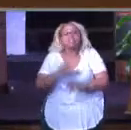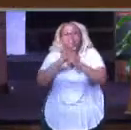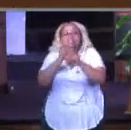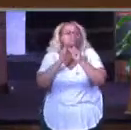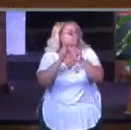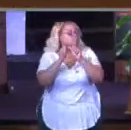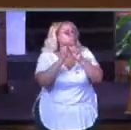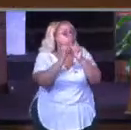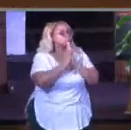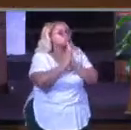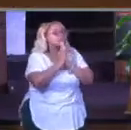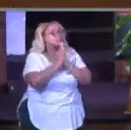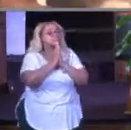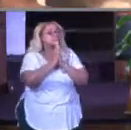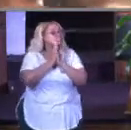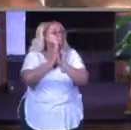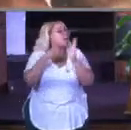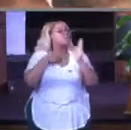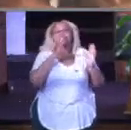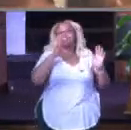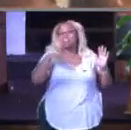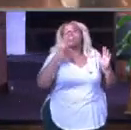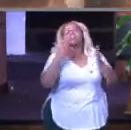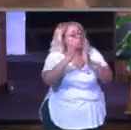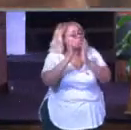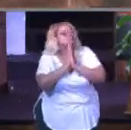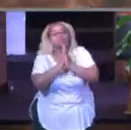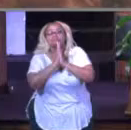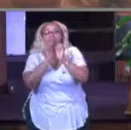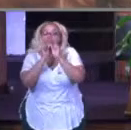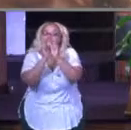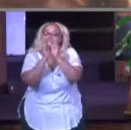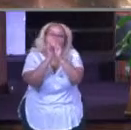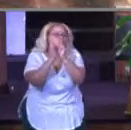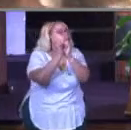Keep praying. Say, I ain't got my tongue yet. Keep on praying.